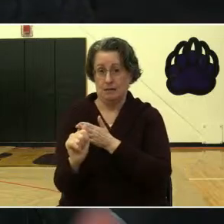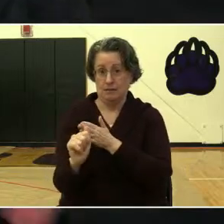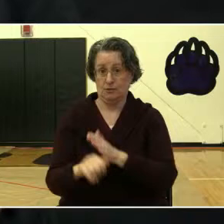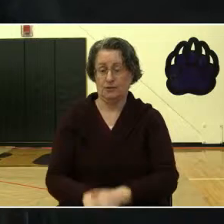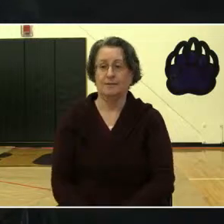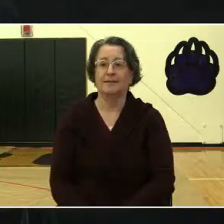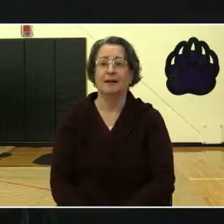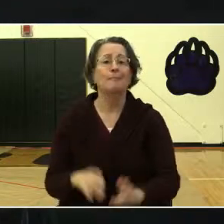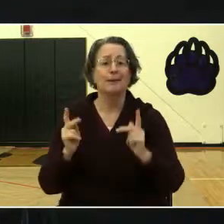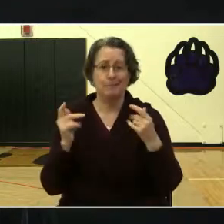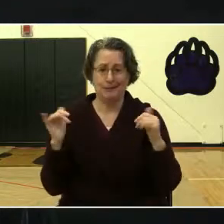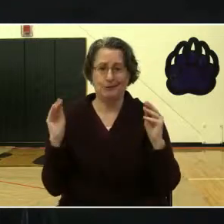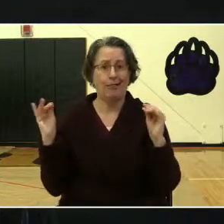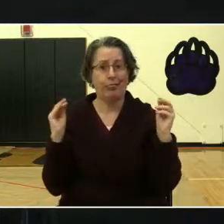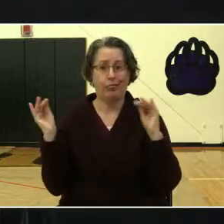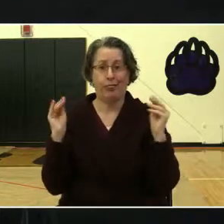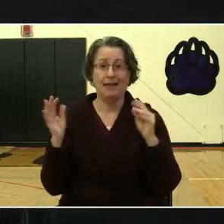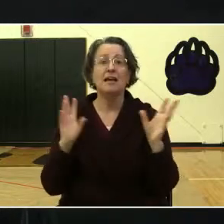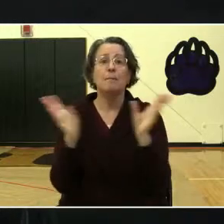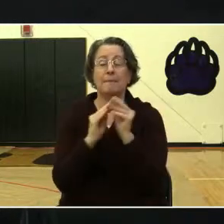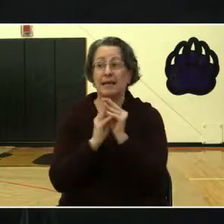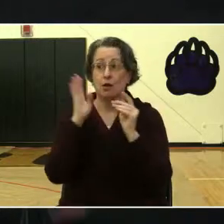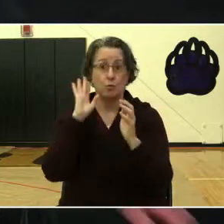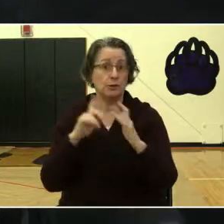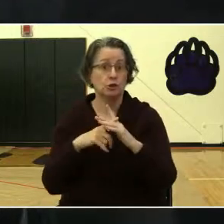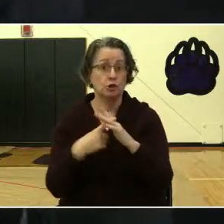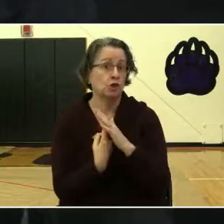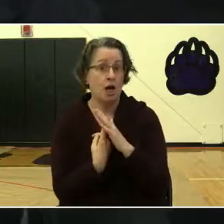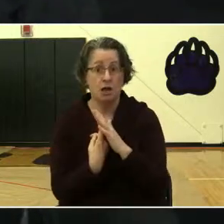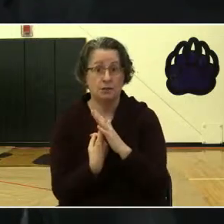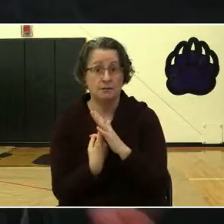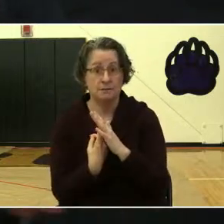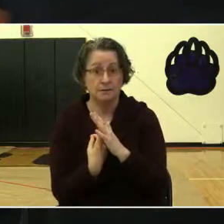$235,500 the meeting will come to